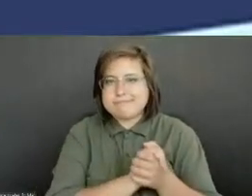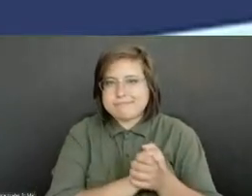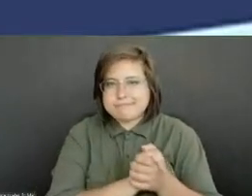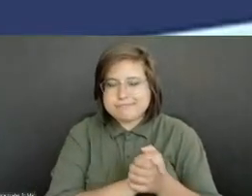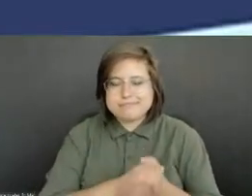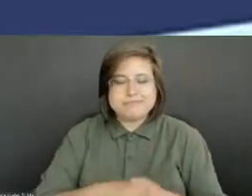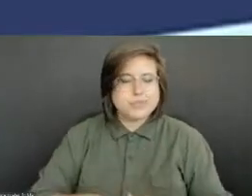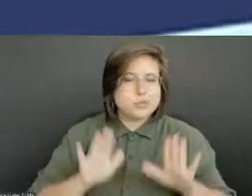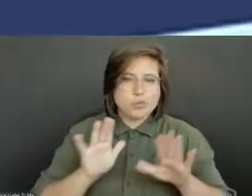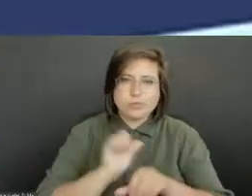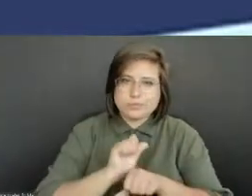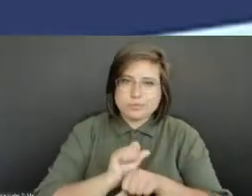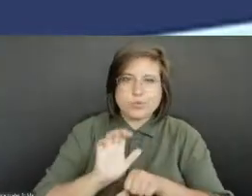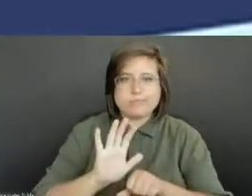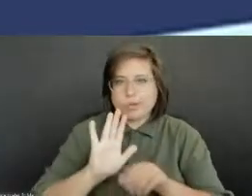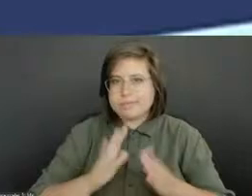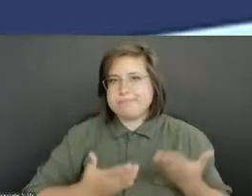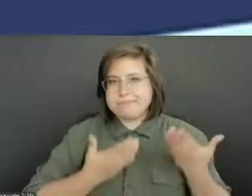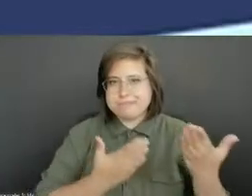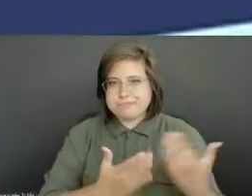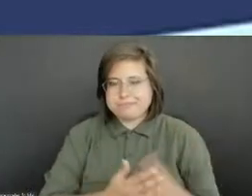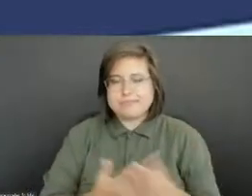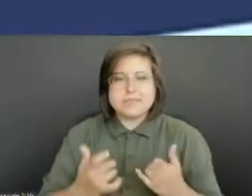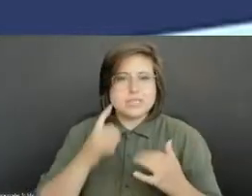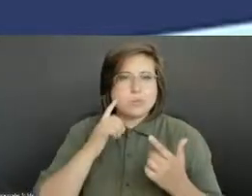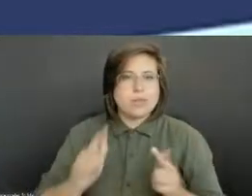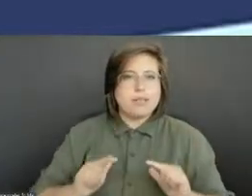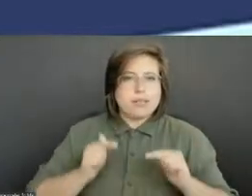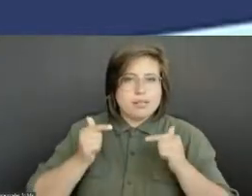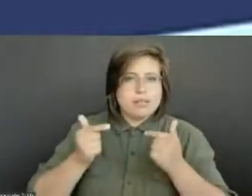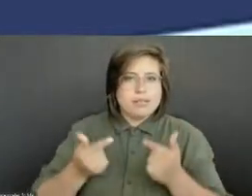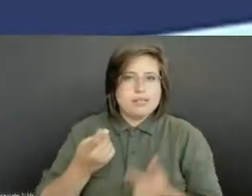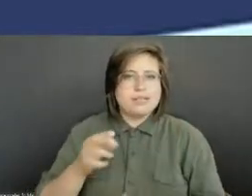tremendous recommendations. I'll turn it over to you, Dr. Okafor, please.